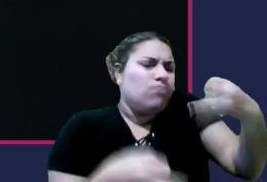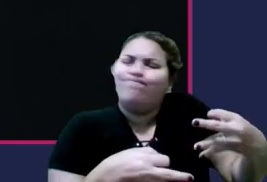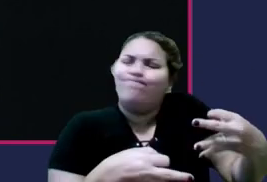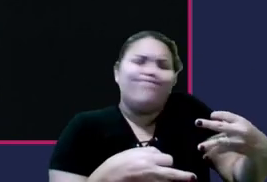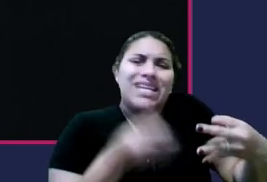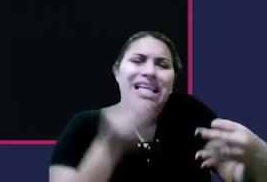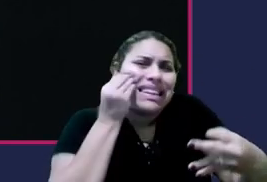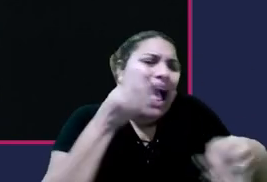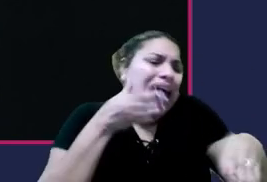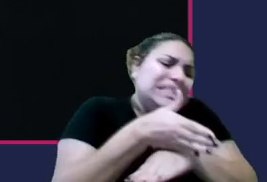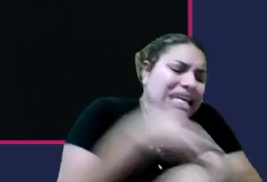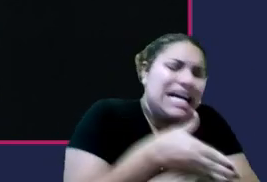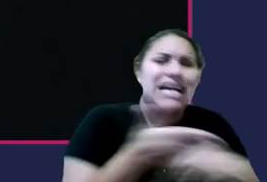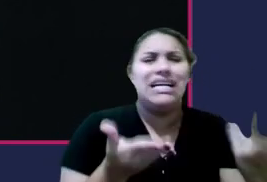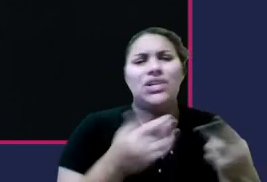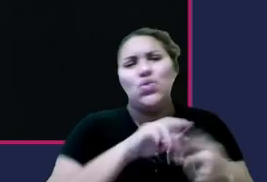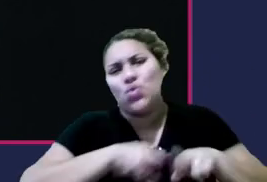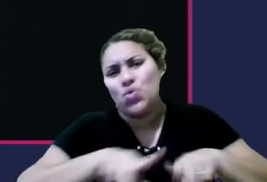not the best